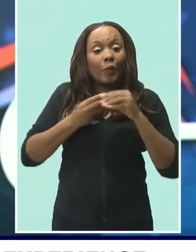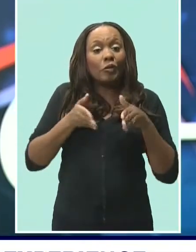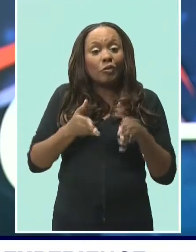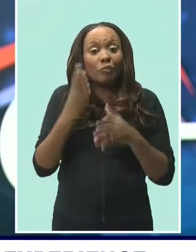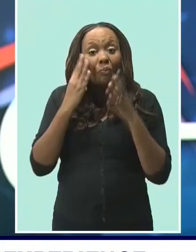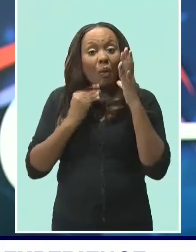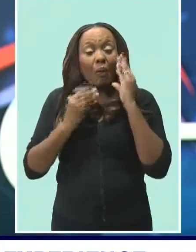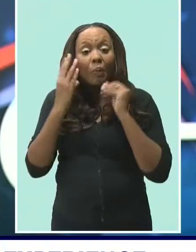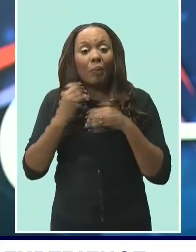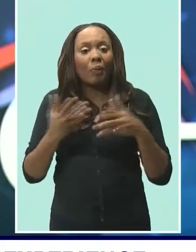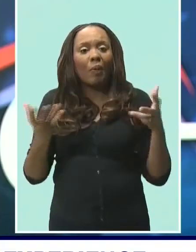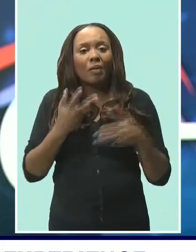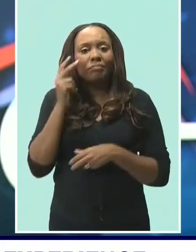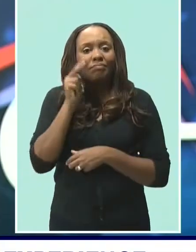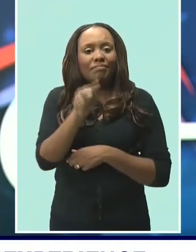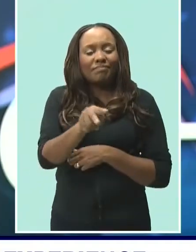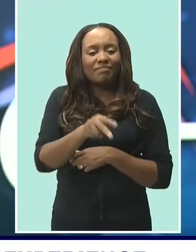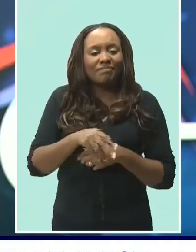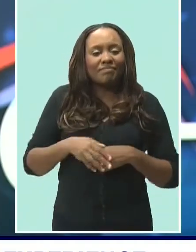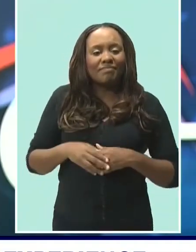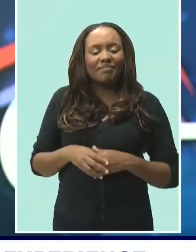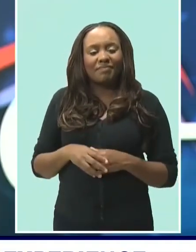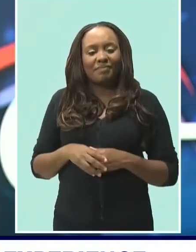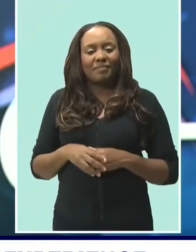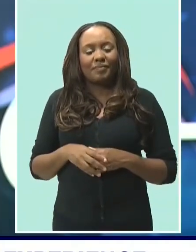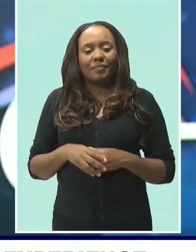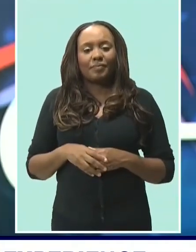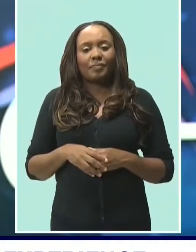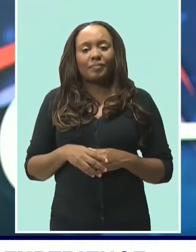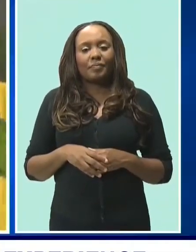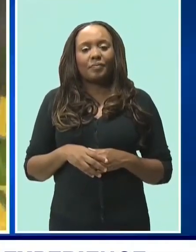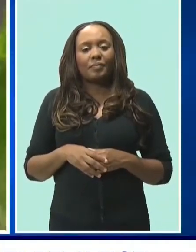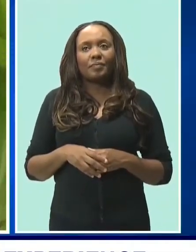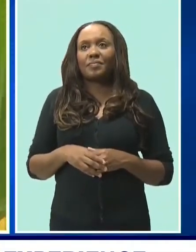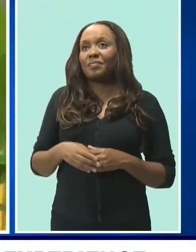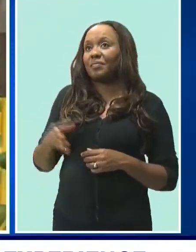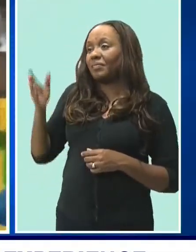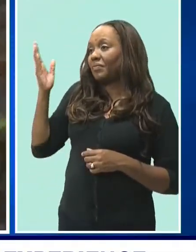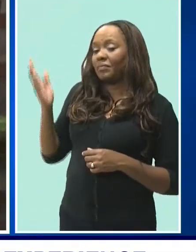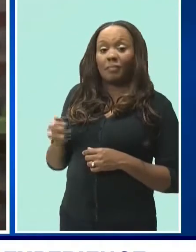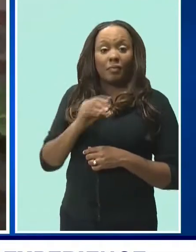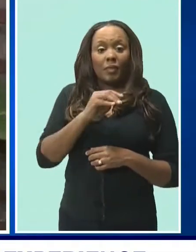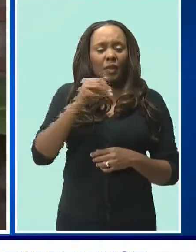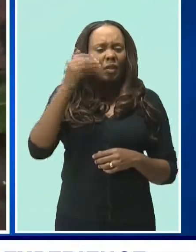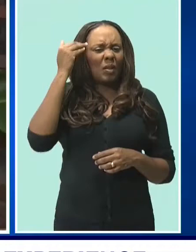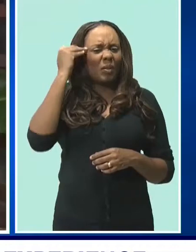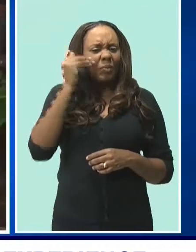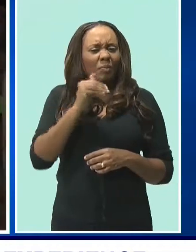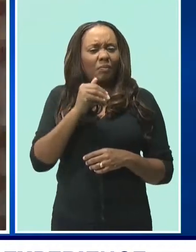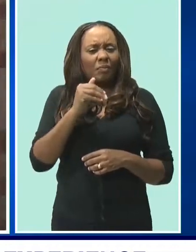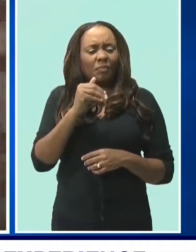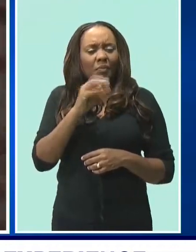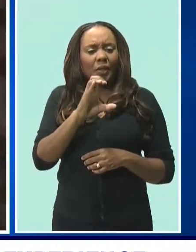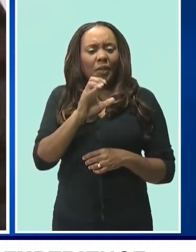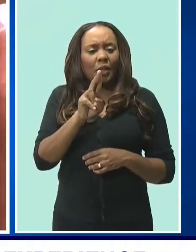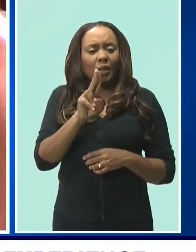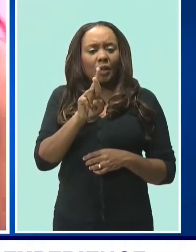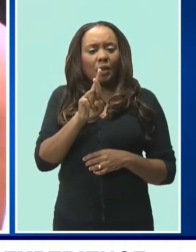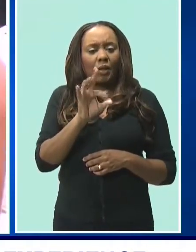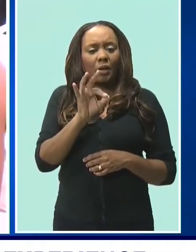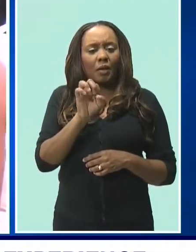in Barbados. Shane Jones was at the official opening last evening. With the COVID-19 curfew now a thing of the past, at least for